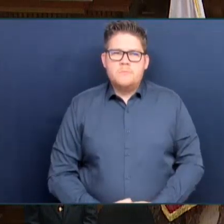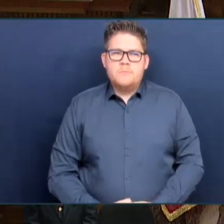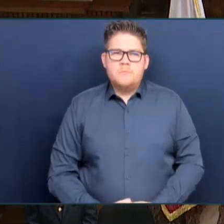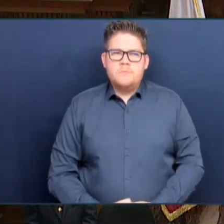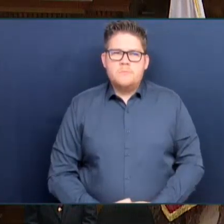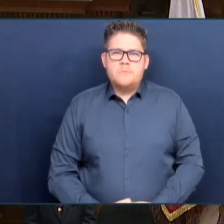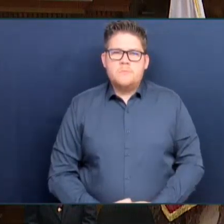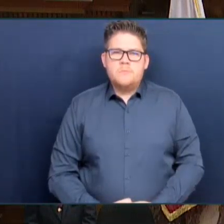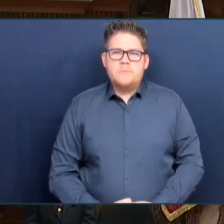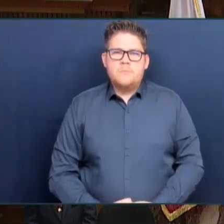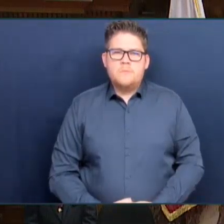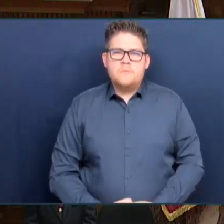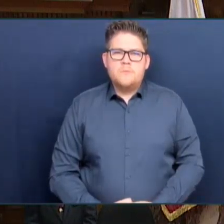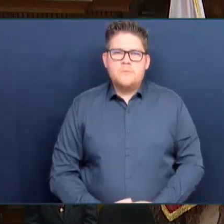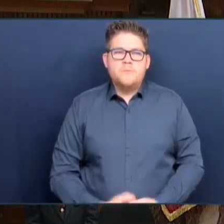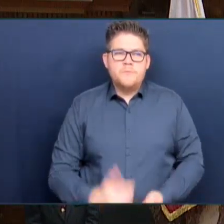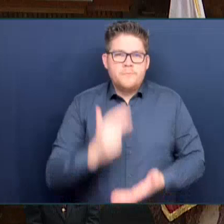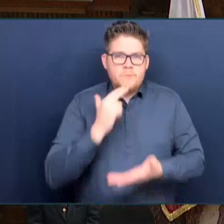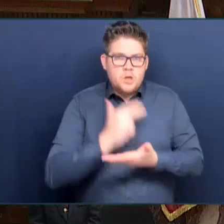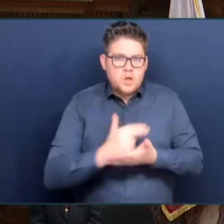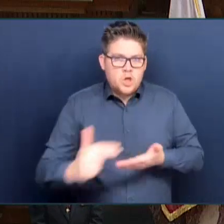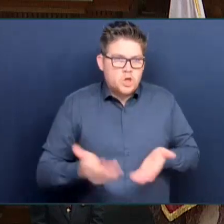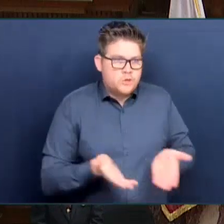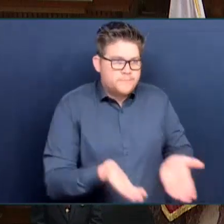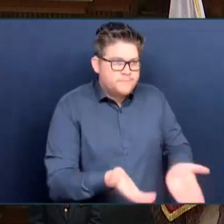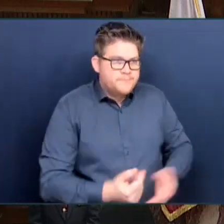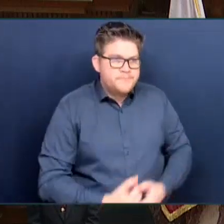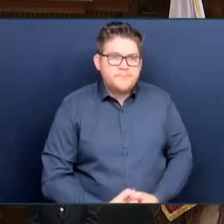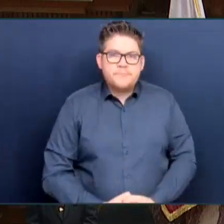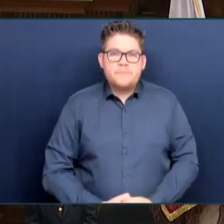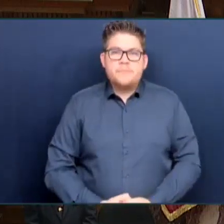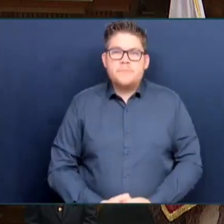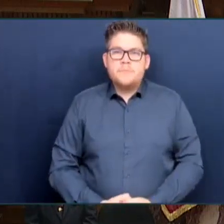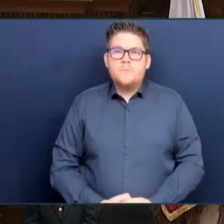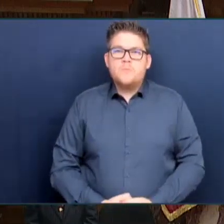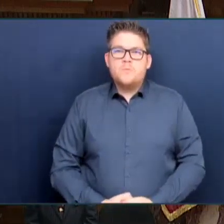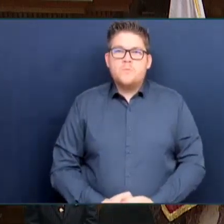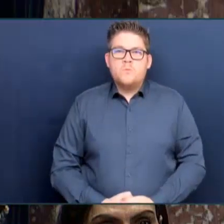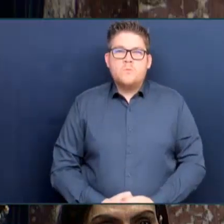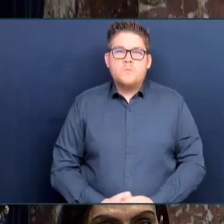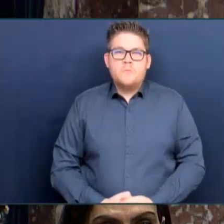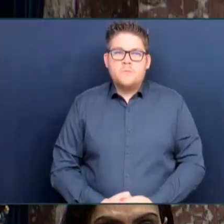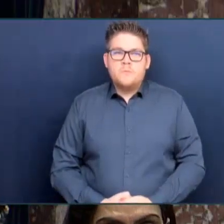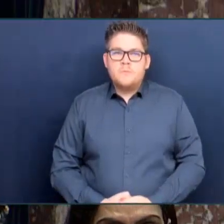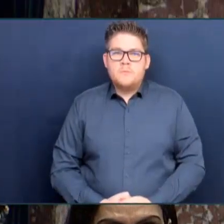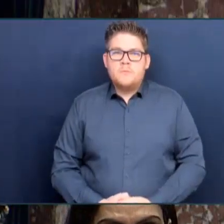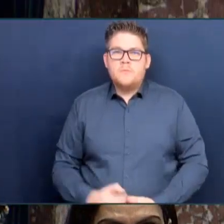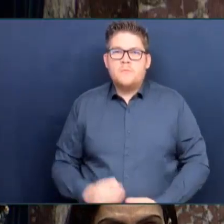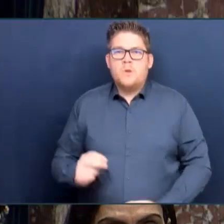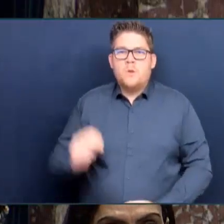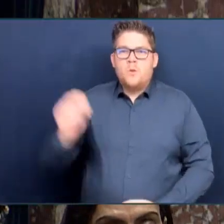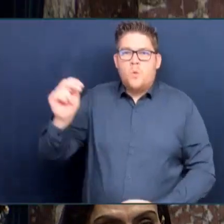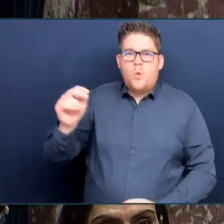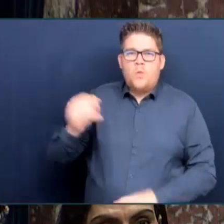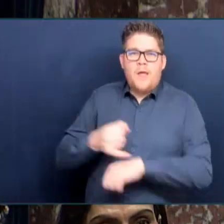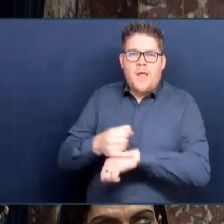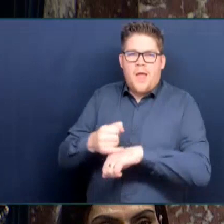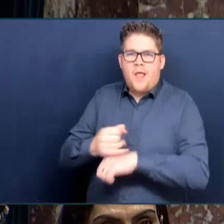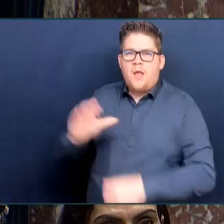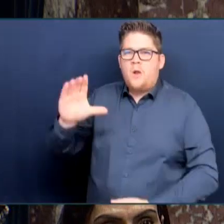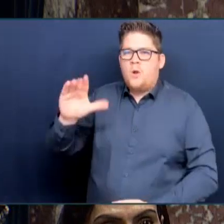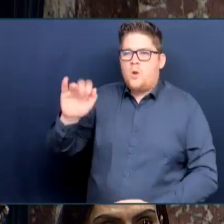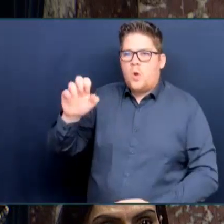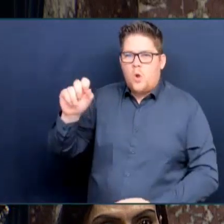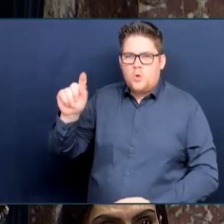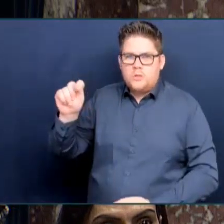Sorry. North Island Coast Development Initiative Trust Amendment Act, of which notice has been given on my name, and the order